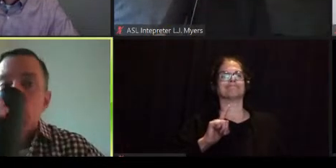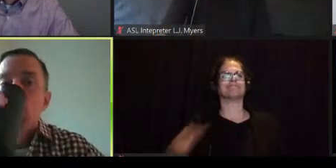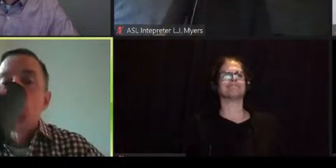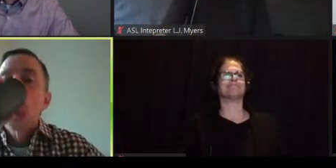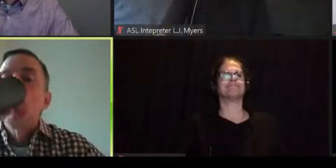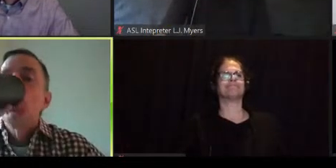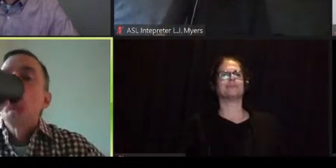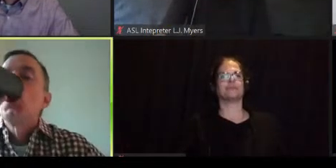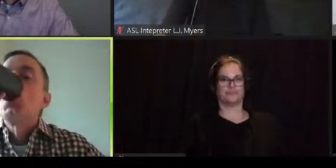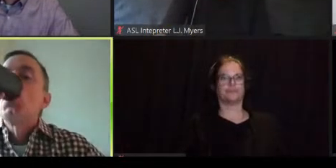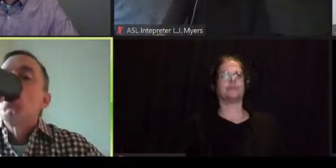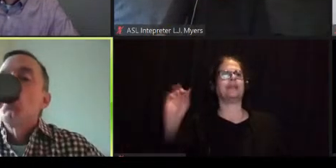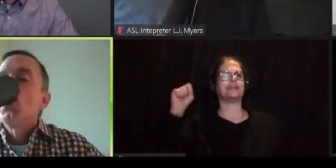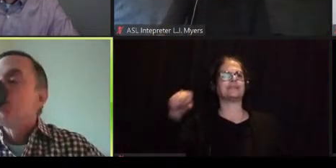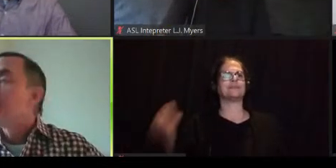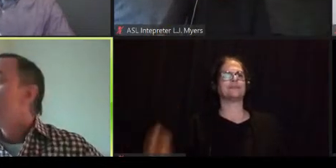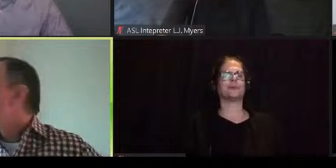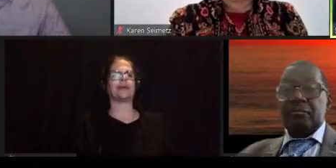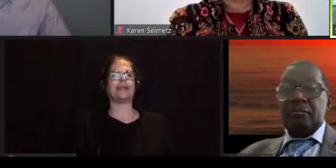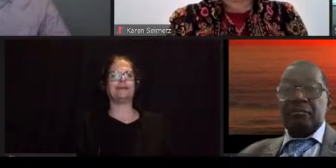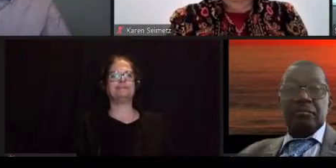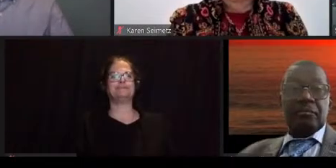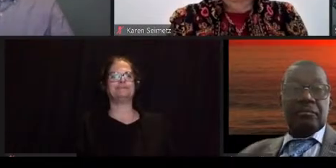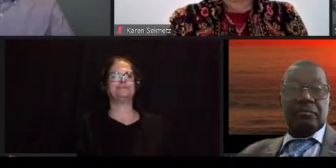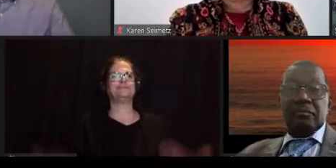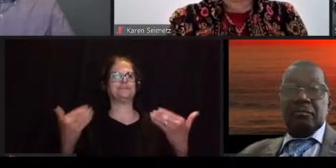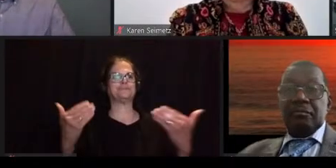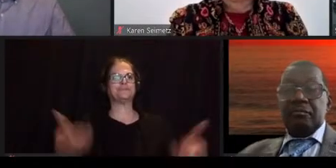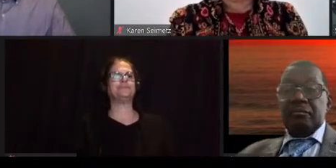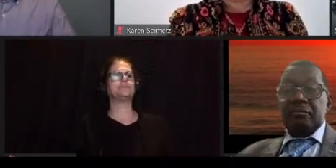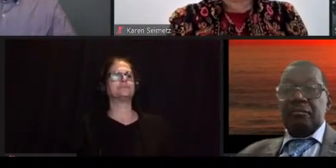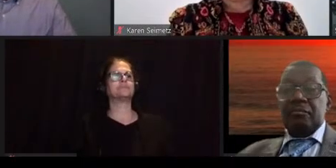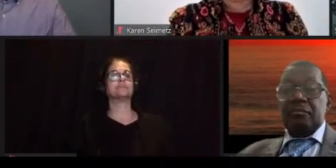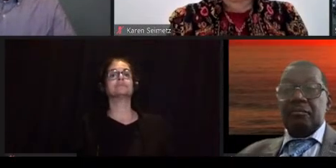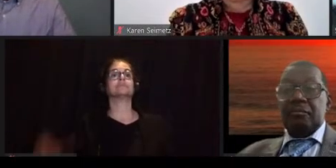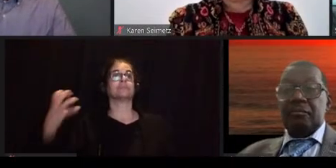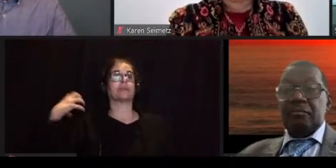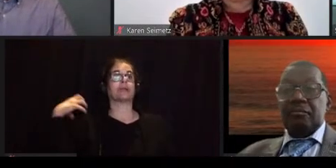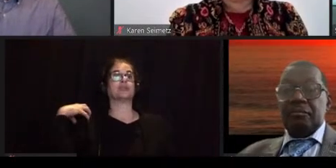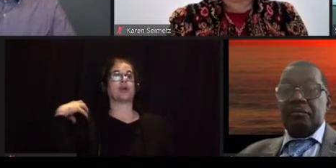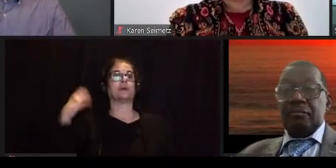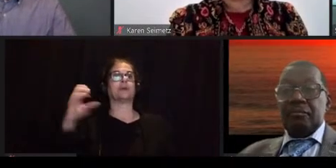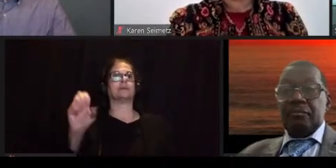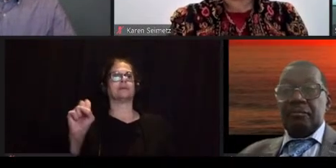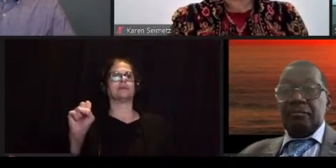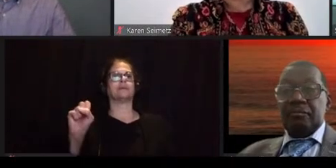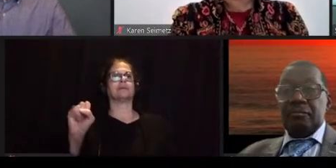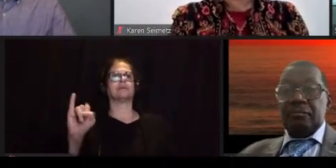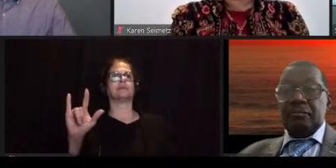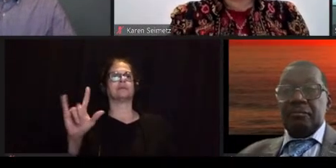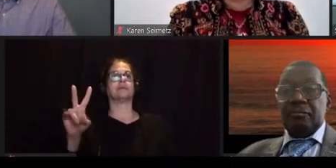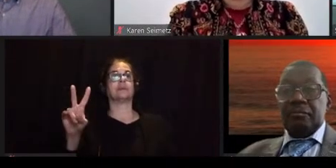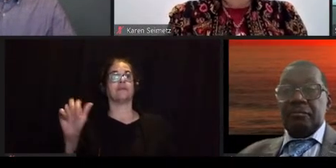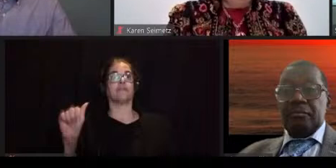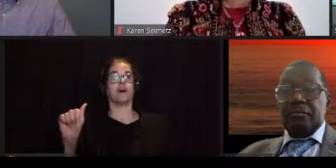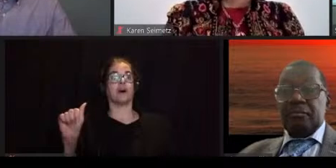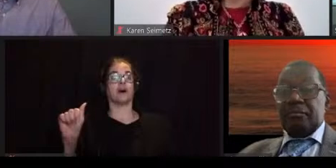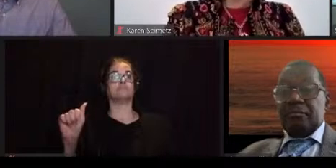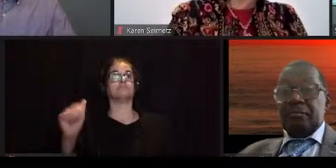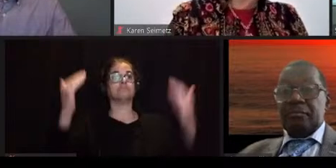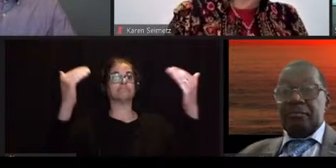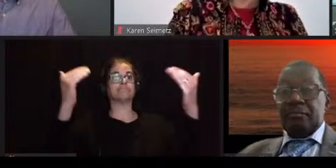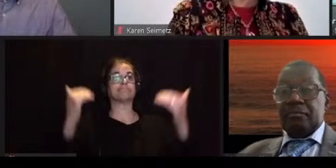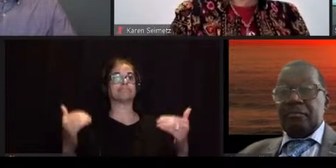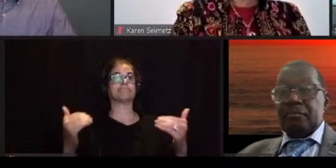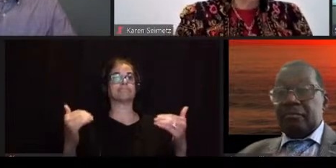I believe that Ellen is now back on. So Chairman Silva, you may now proceed to agenda item number 9.